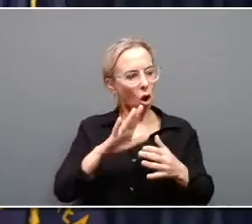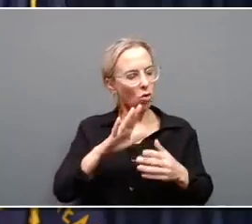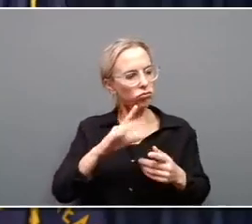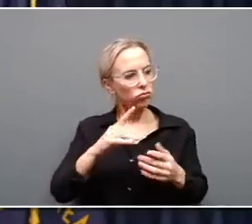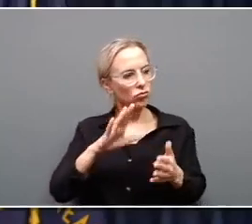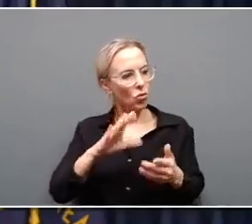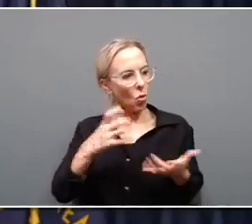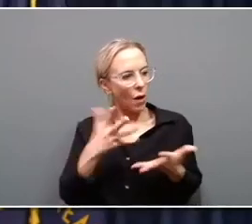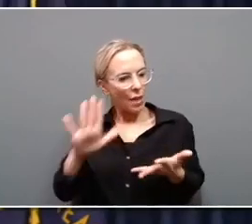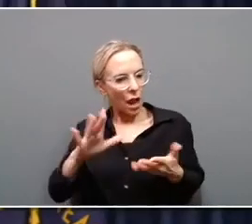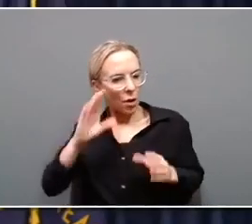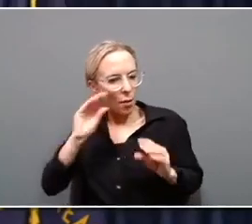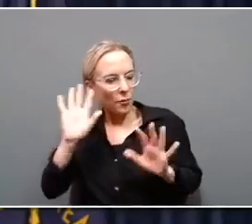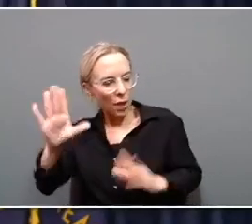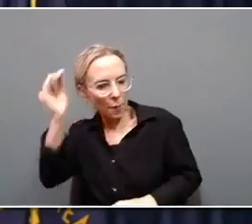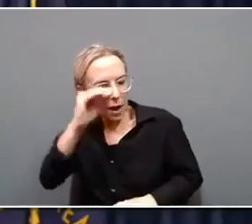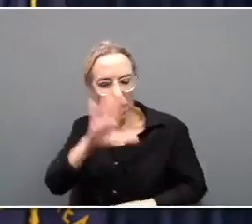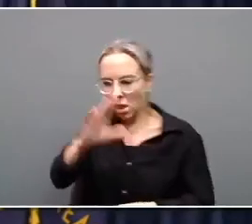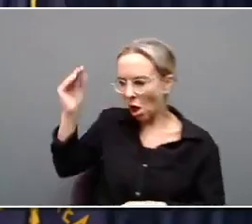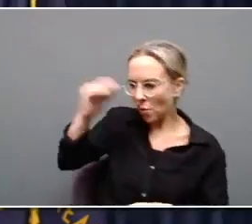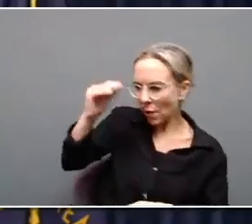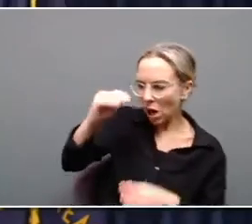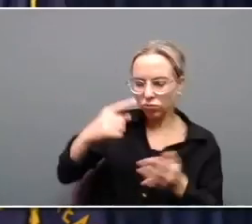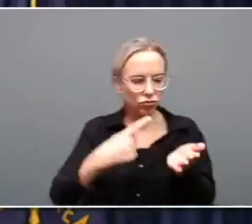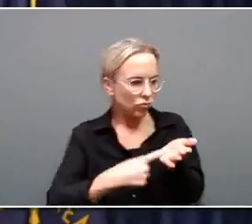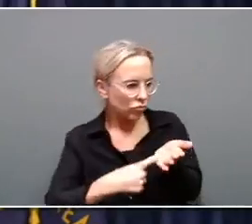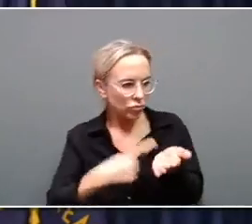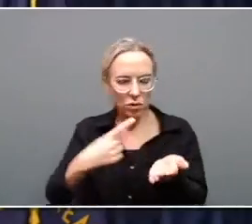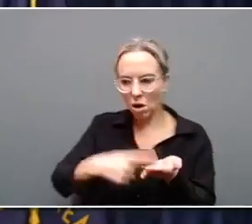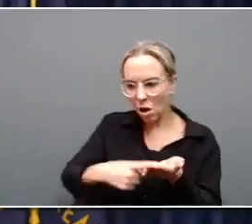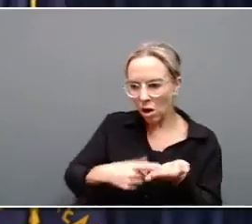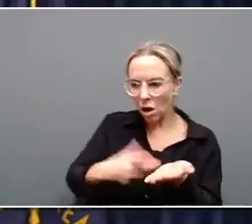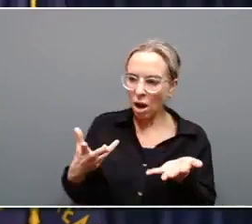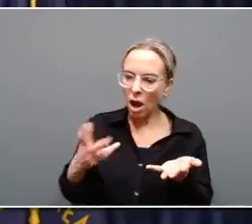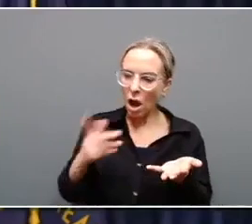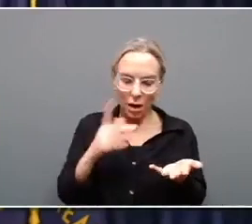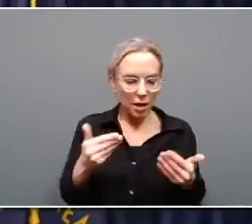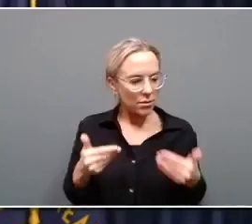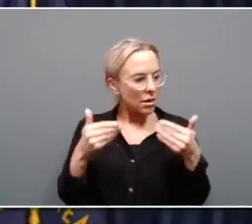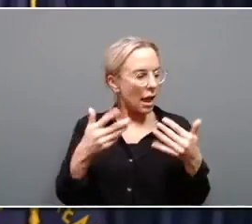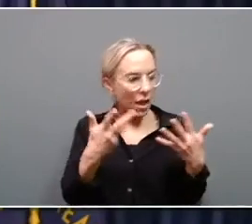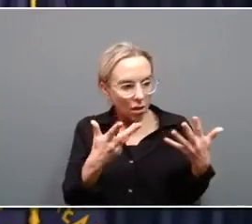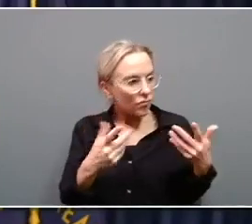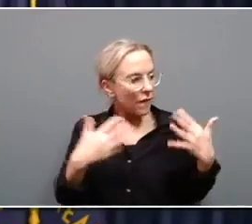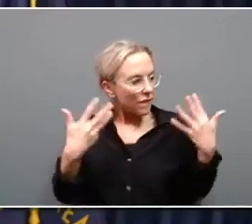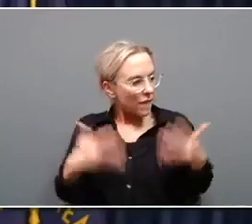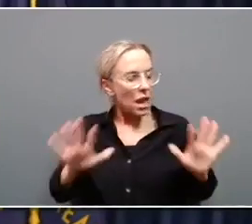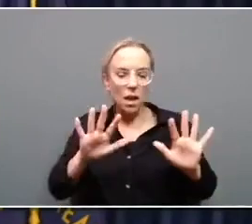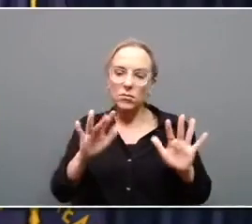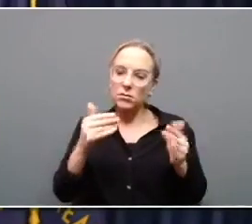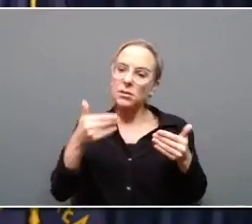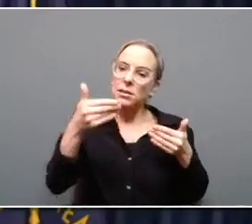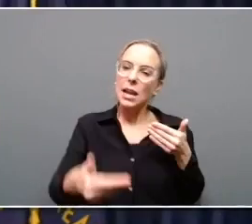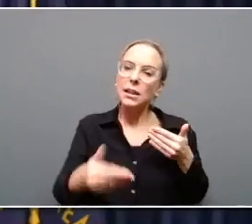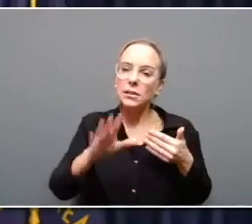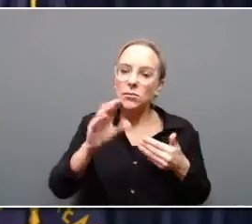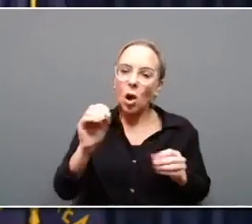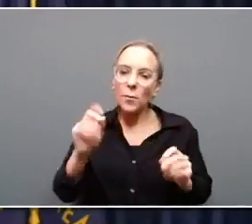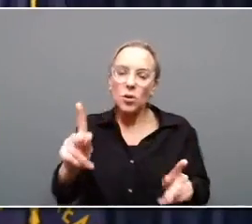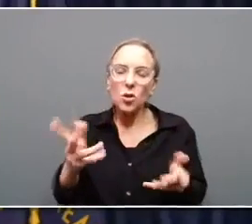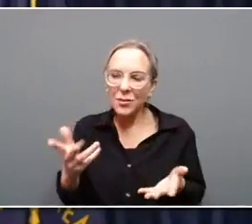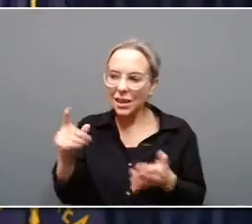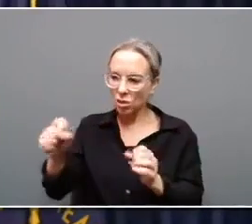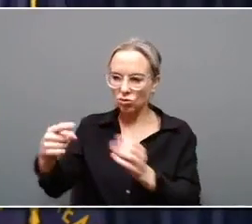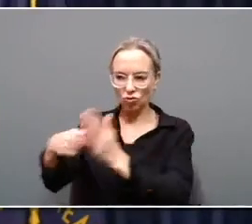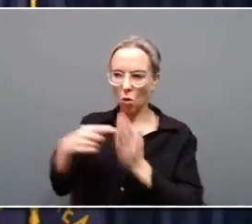on to the next bill or the next opportunity. There's something there that should set an example for us, and it also means that we ought to